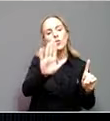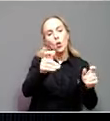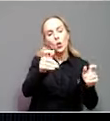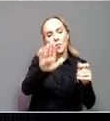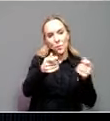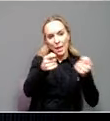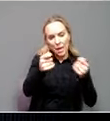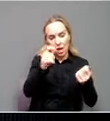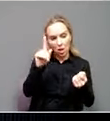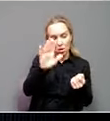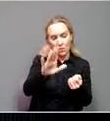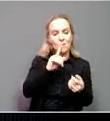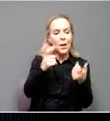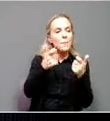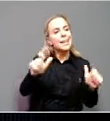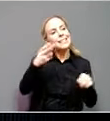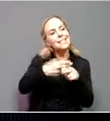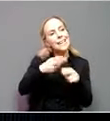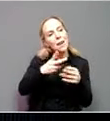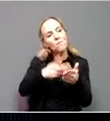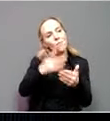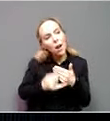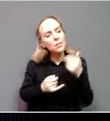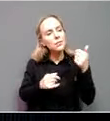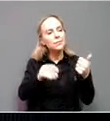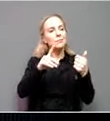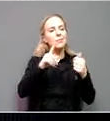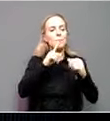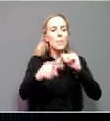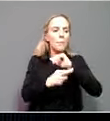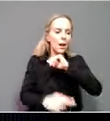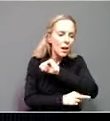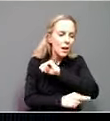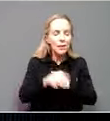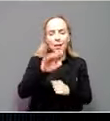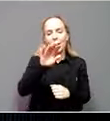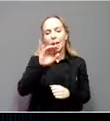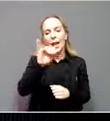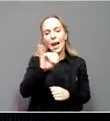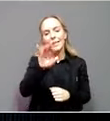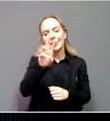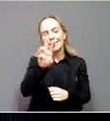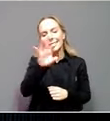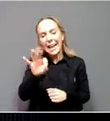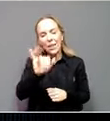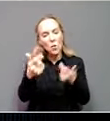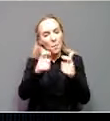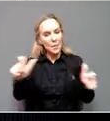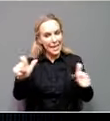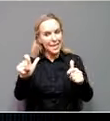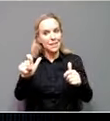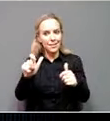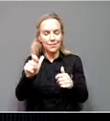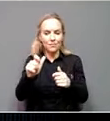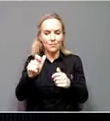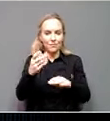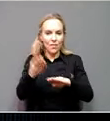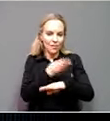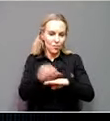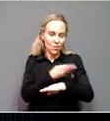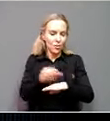name projects like the Mountain Parkway, Brent Spence, and I-69. And I'm also curious if you think the Republicans in the legislature will have